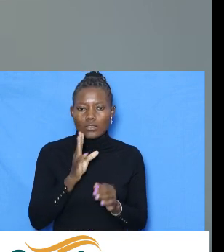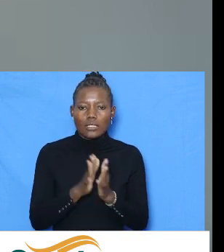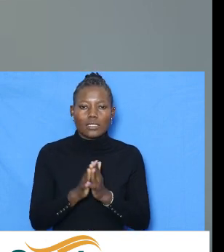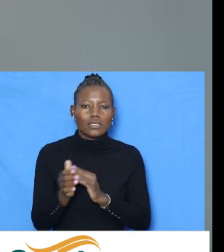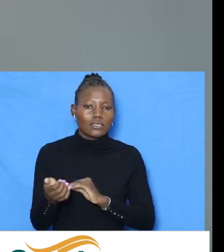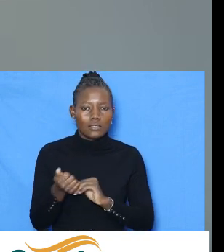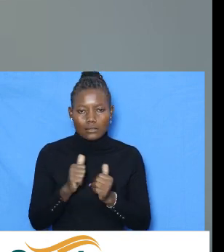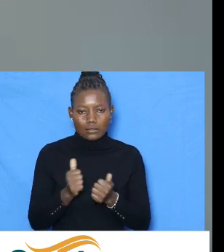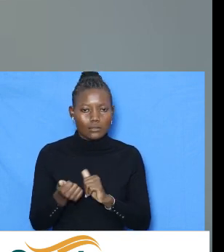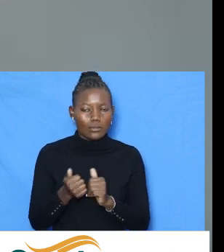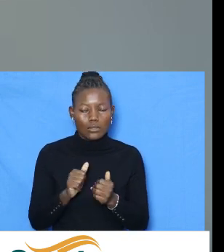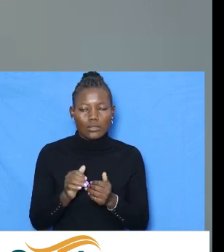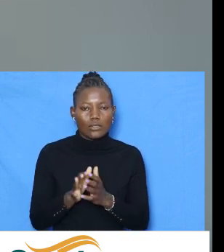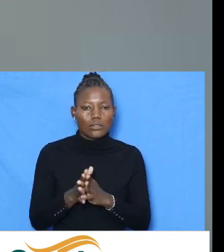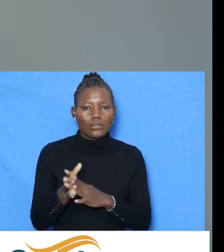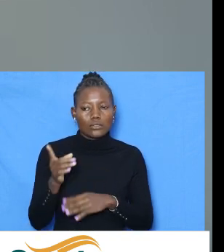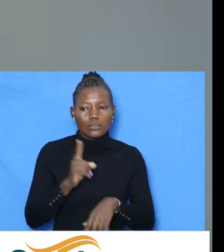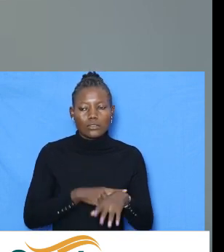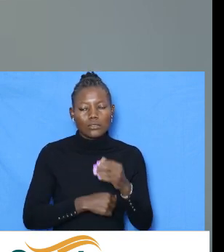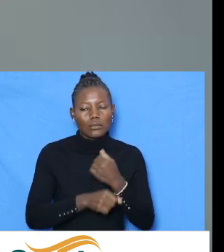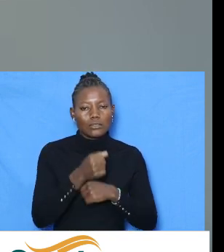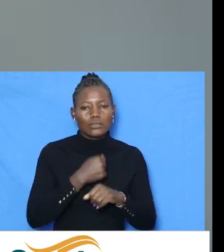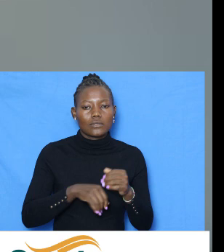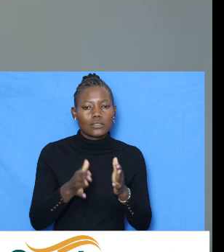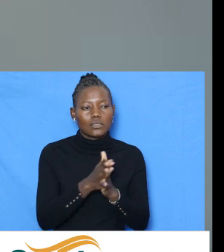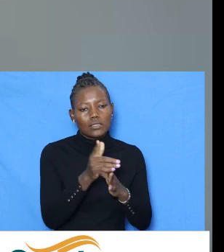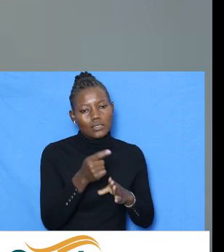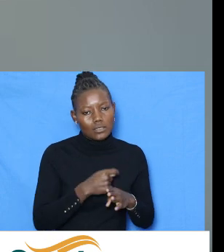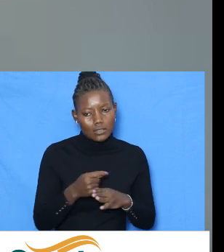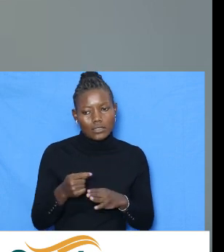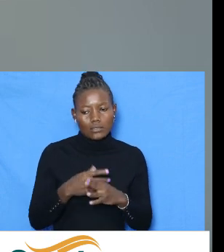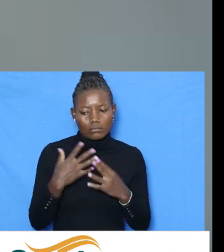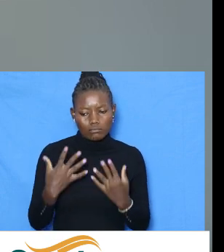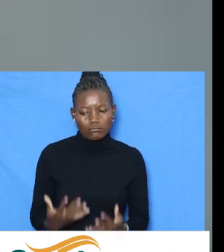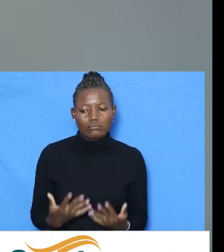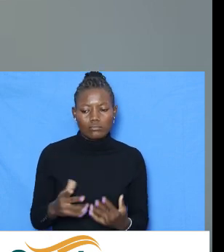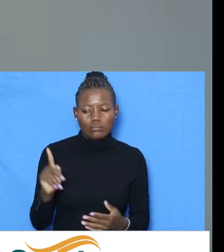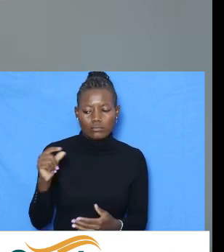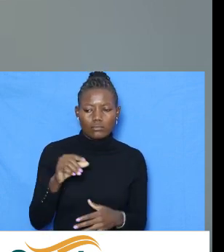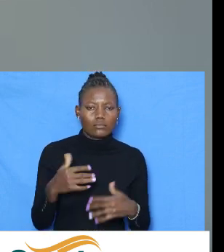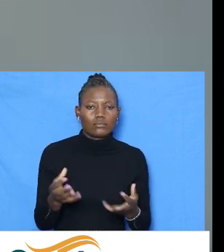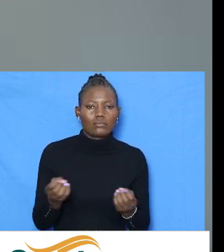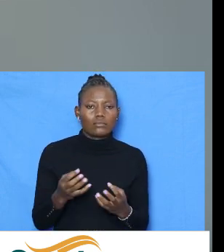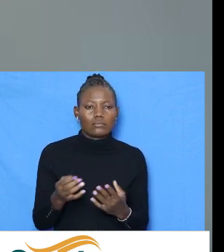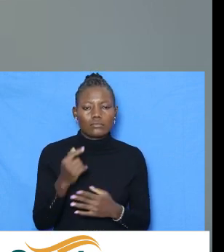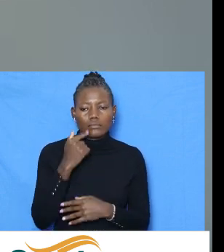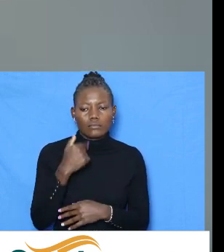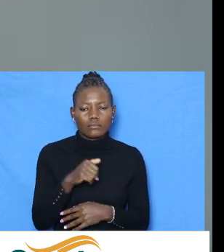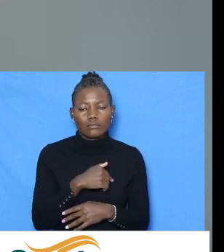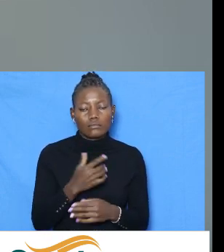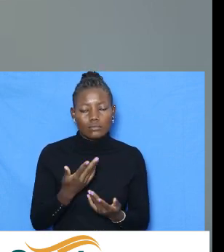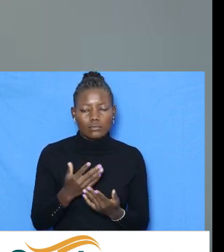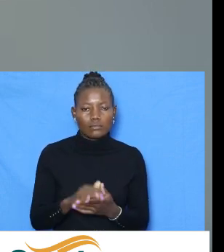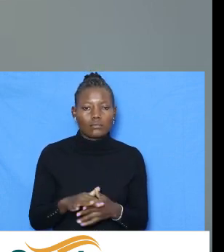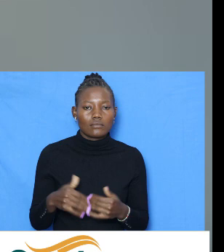that may be taking during an activity or during training. So what is the weight of an athlete? That will inform how much hydration or